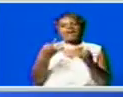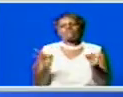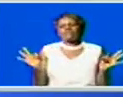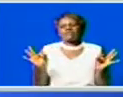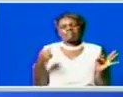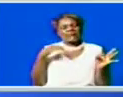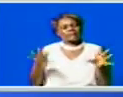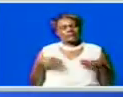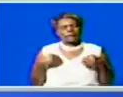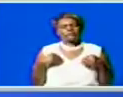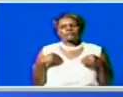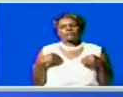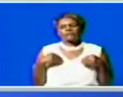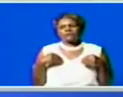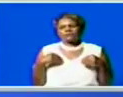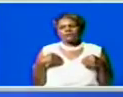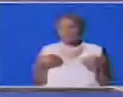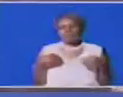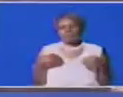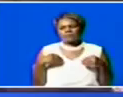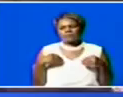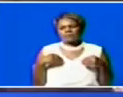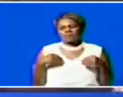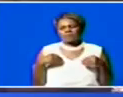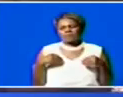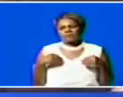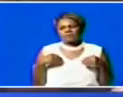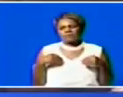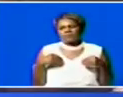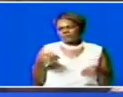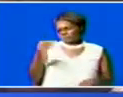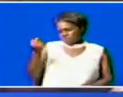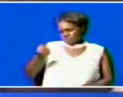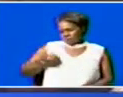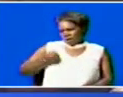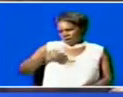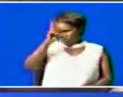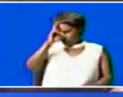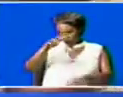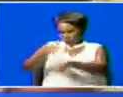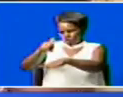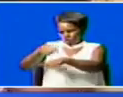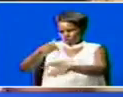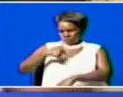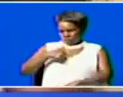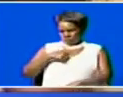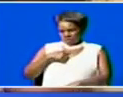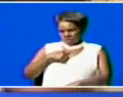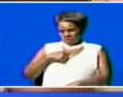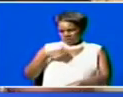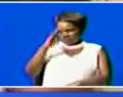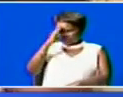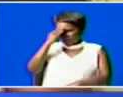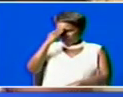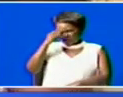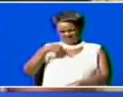like another night with God. The warden called me, the lady in charge. Doubting Thomas is our